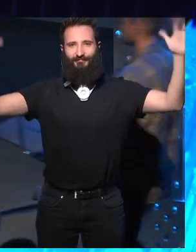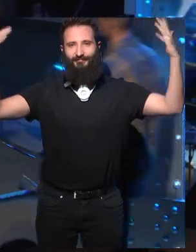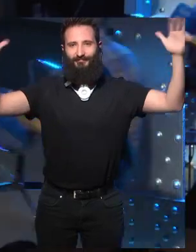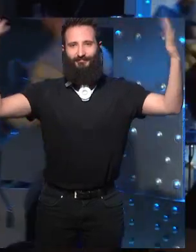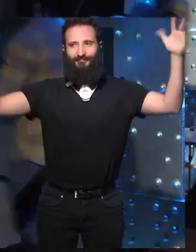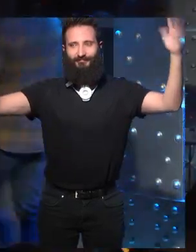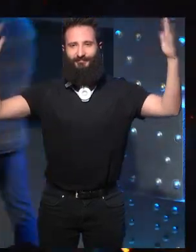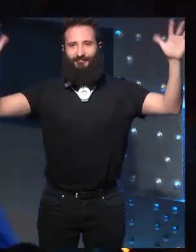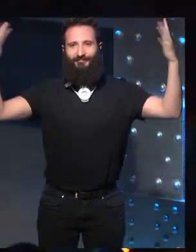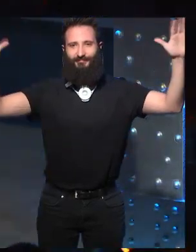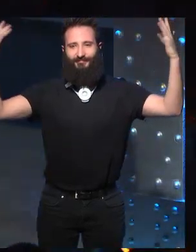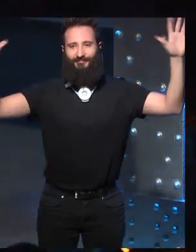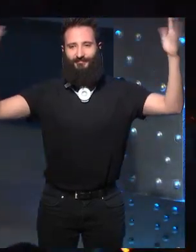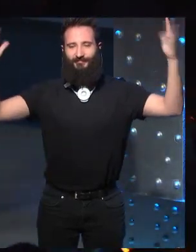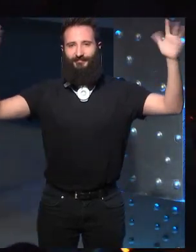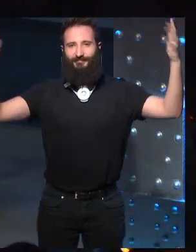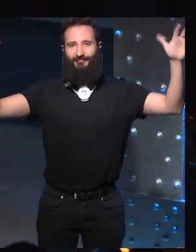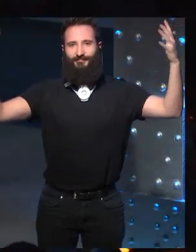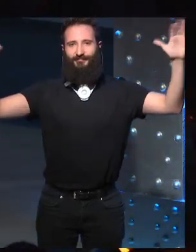Thank you.